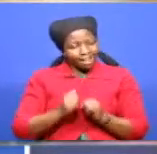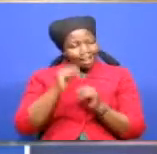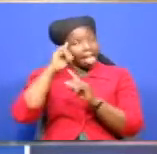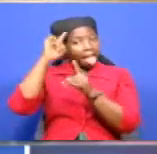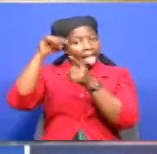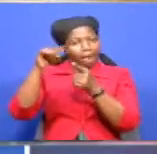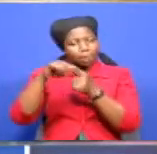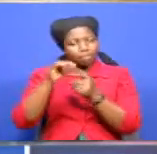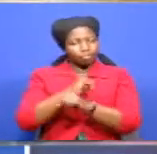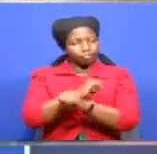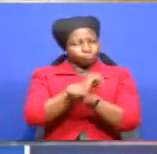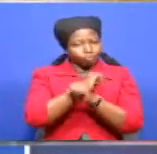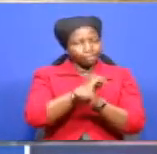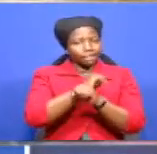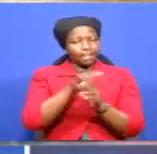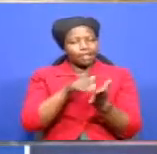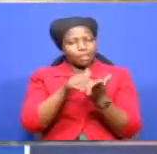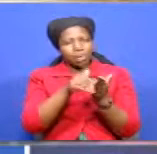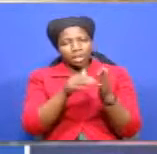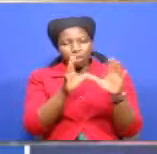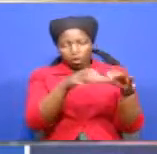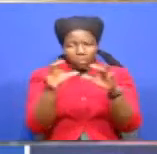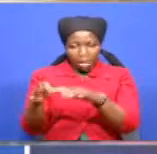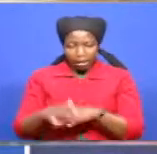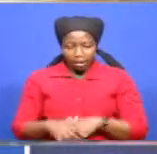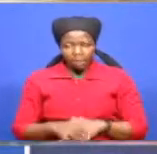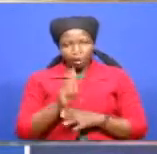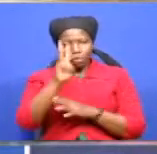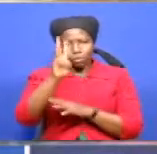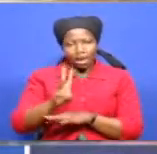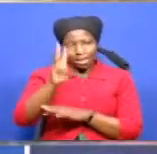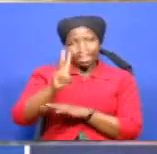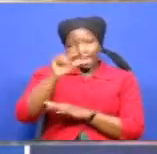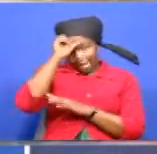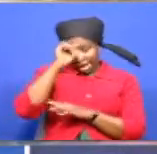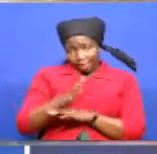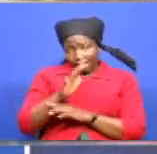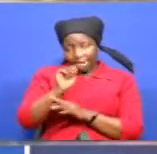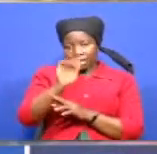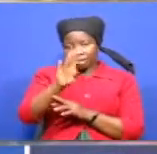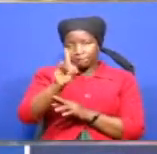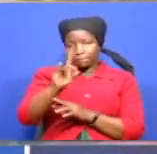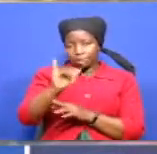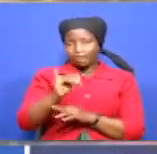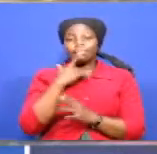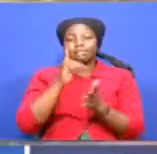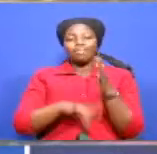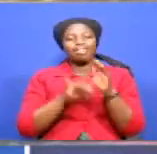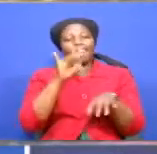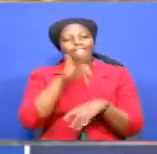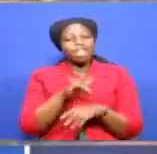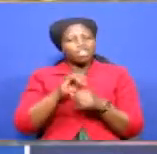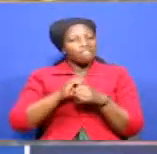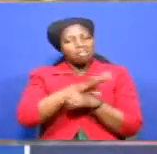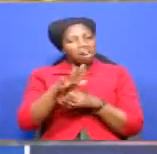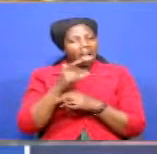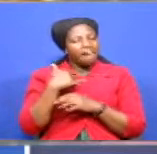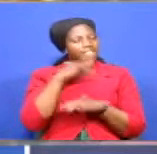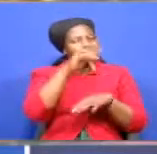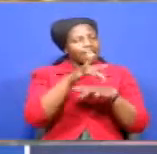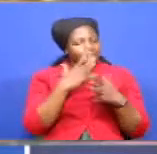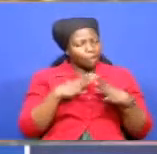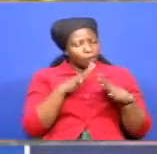vulnerable communities. Wajir Governor Ambassador Mohamed Abdi says the effects of the pandemic have hit area residents